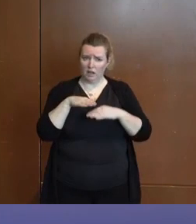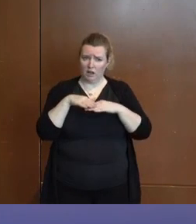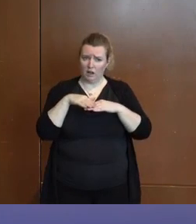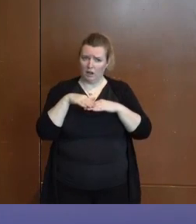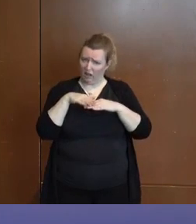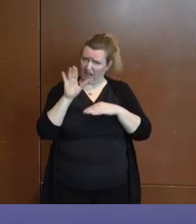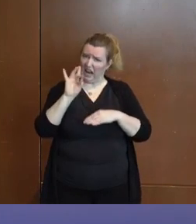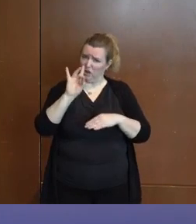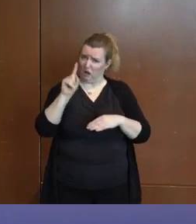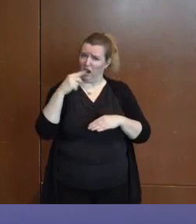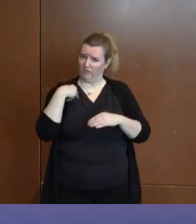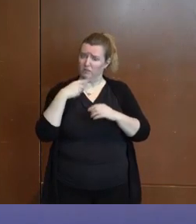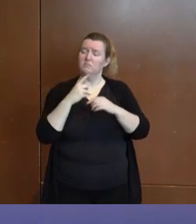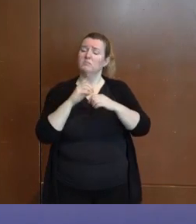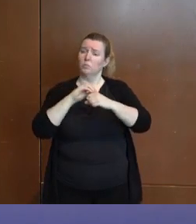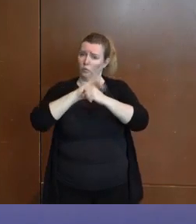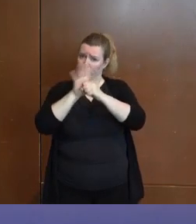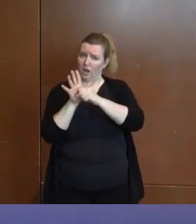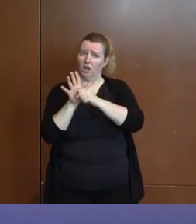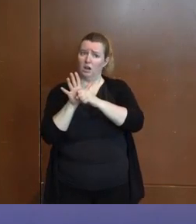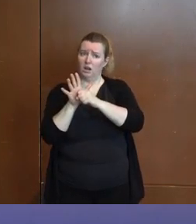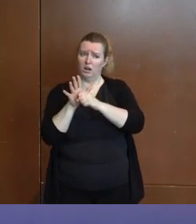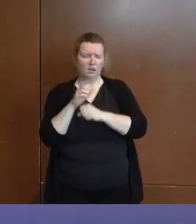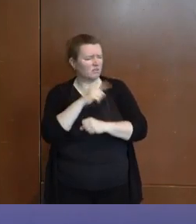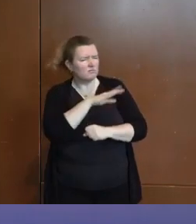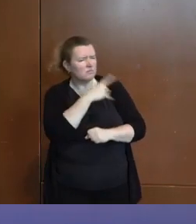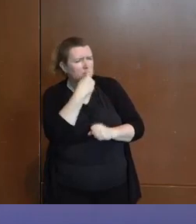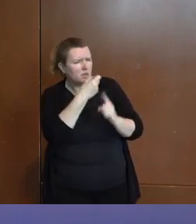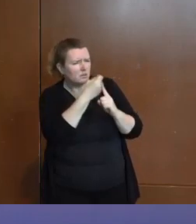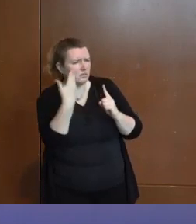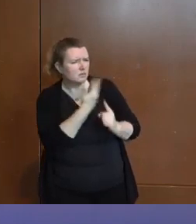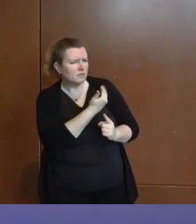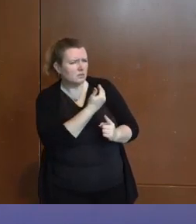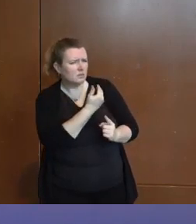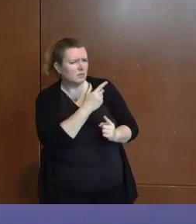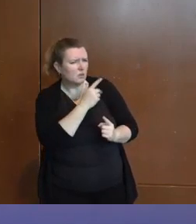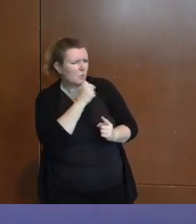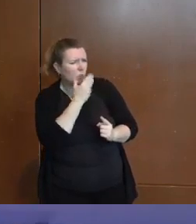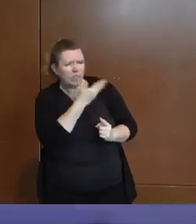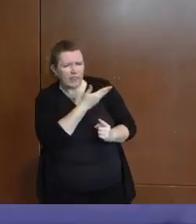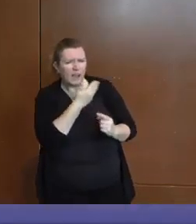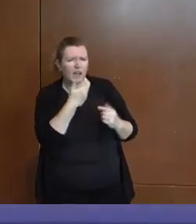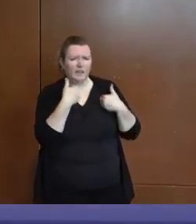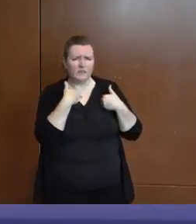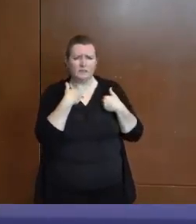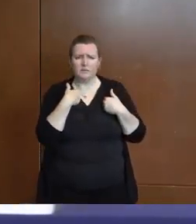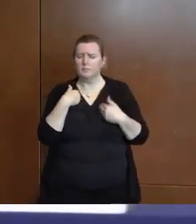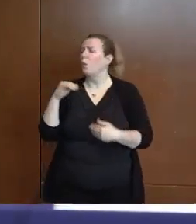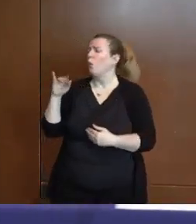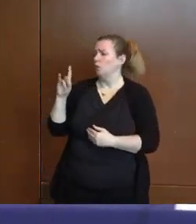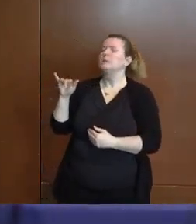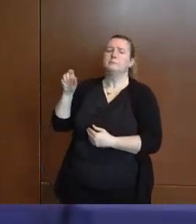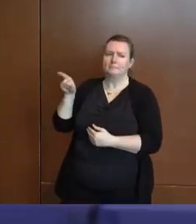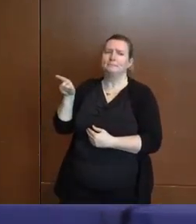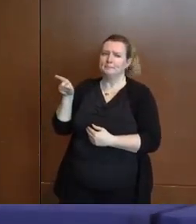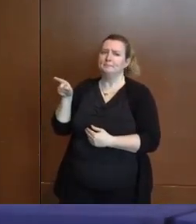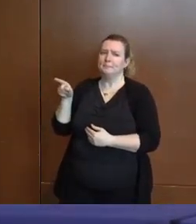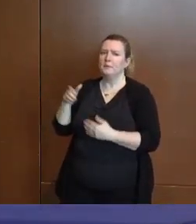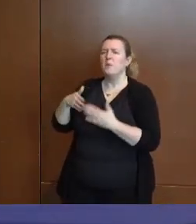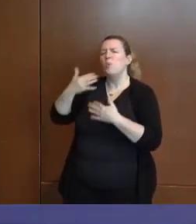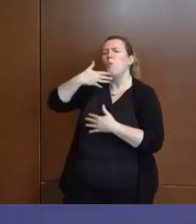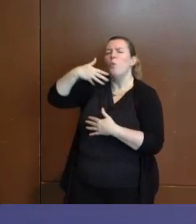was asymptomatic workers coming into the facility. Is that a fair assessment? I think that's a fair assessment. What we did when we first saw this